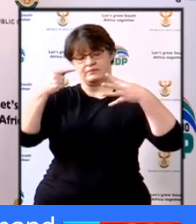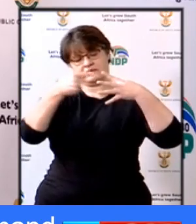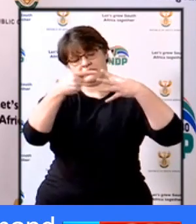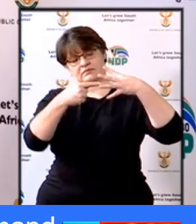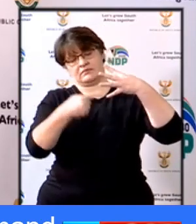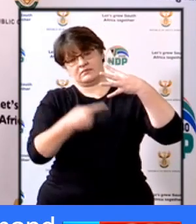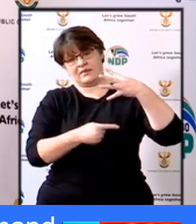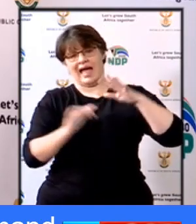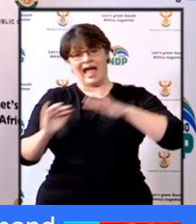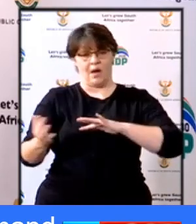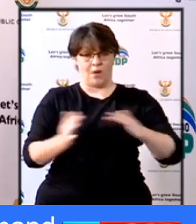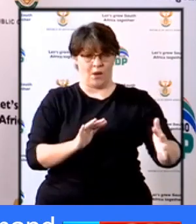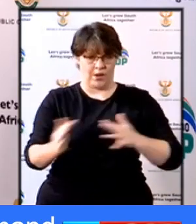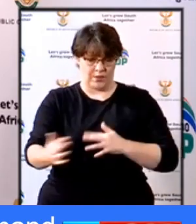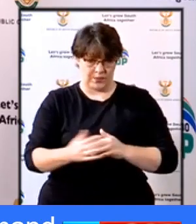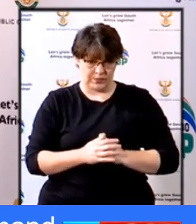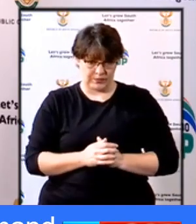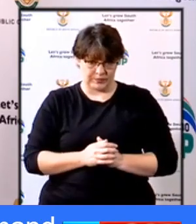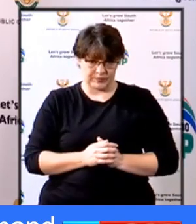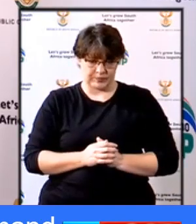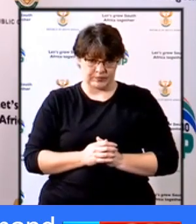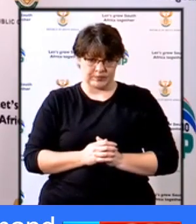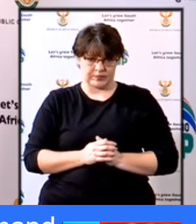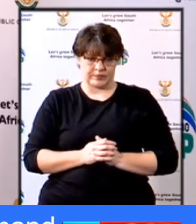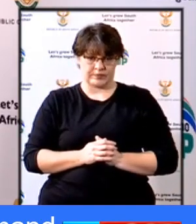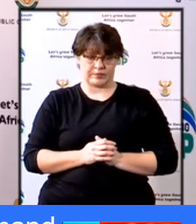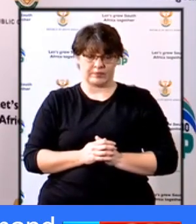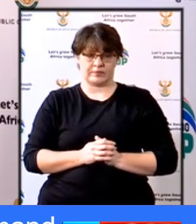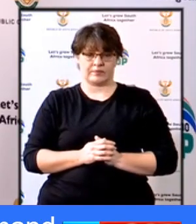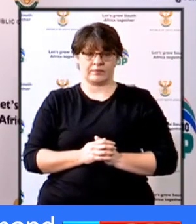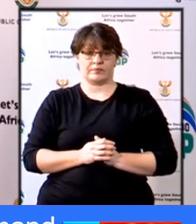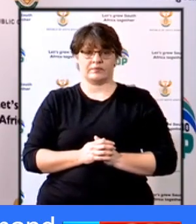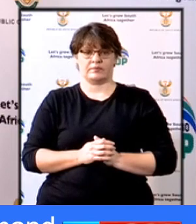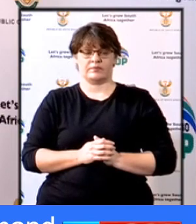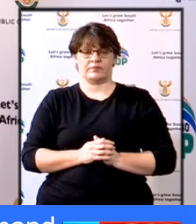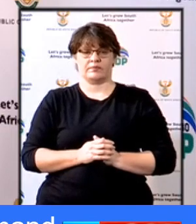give directions in that area.